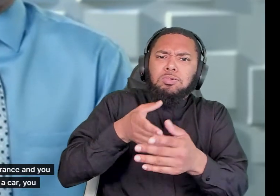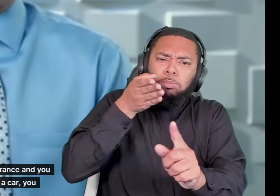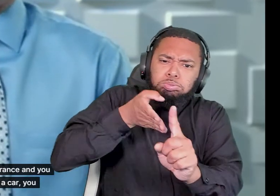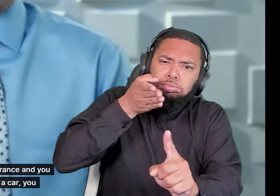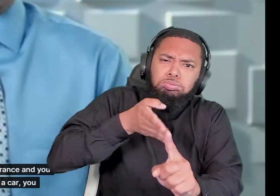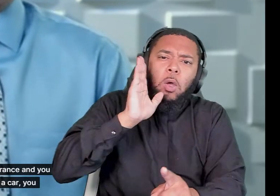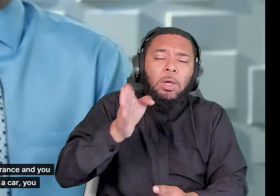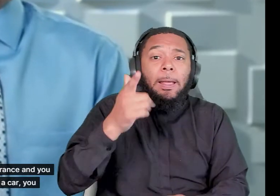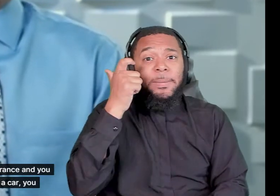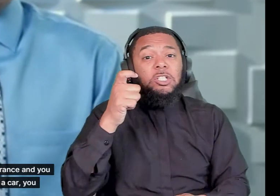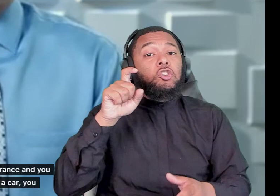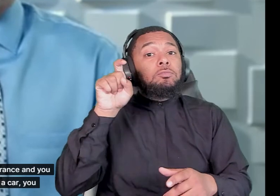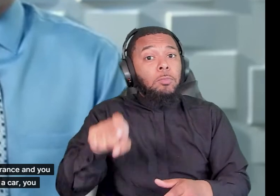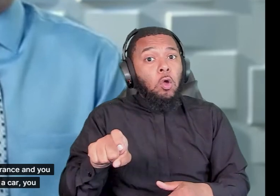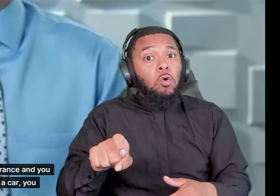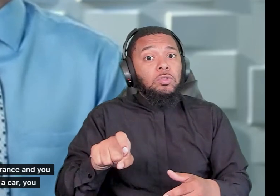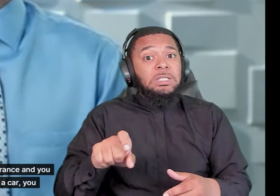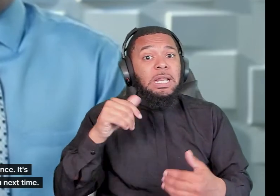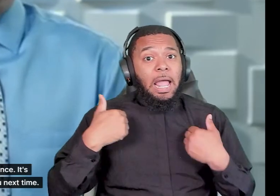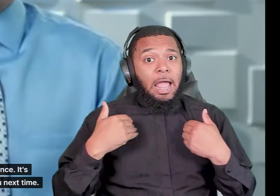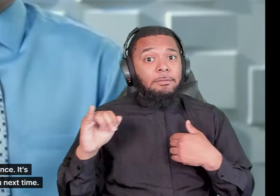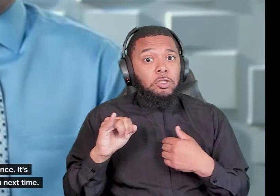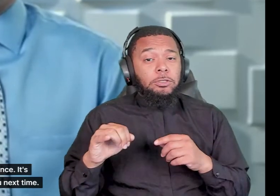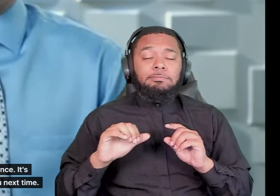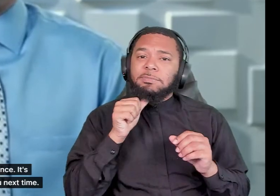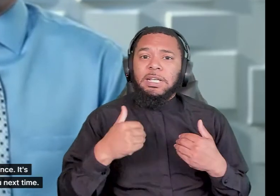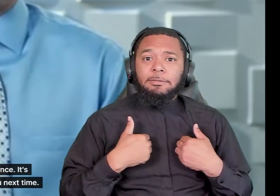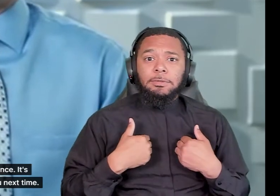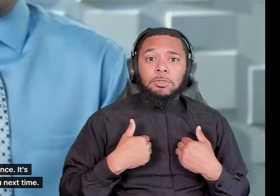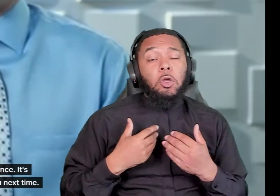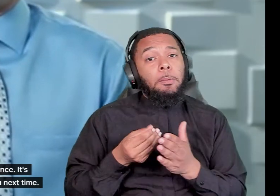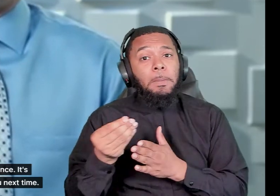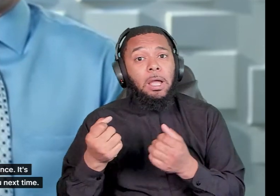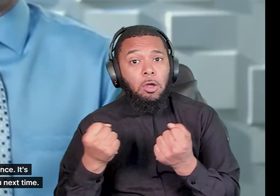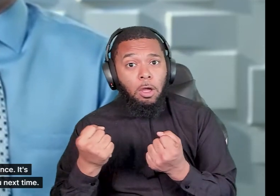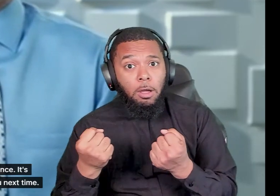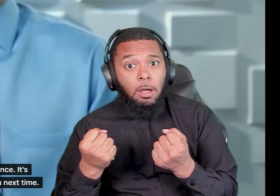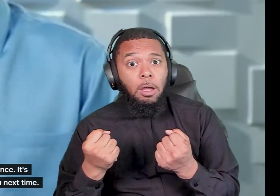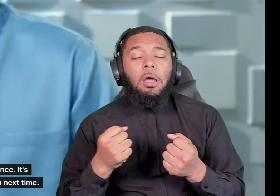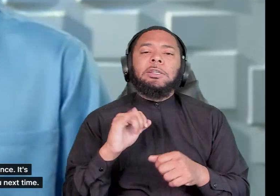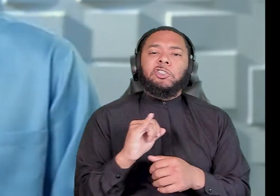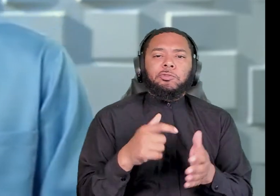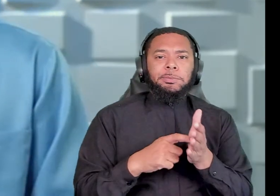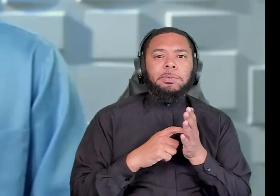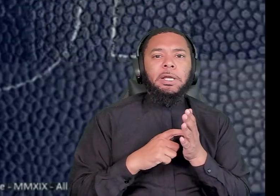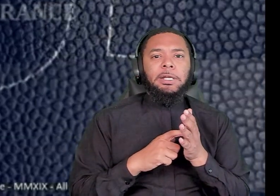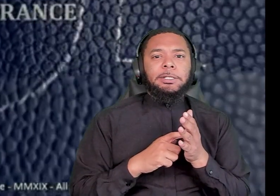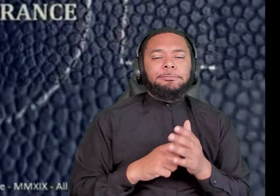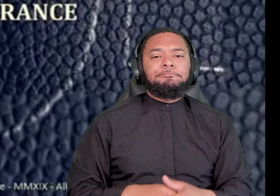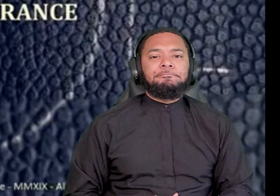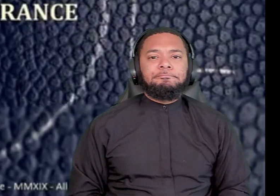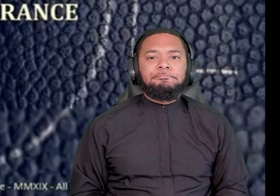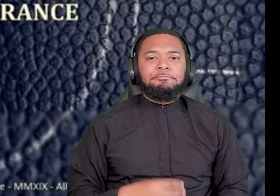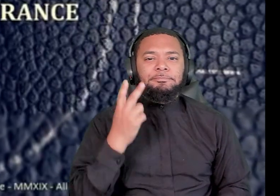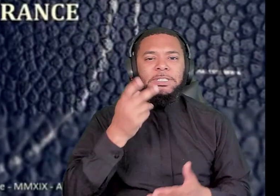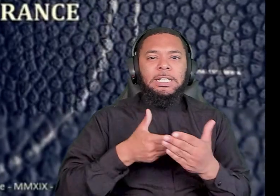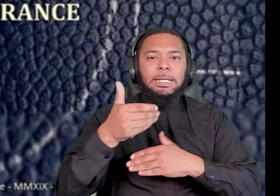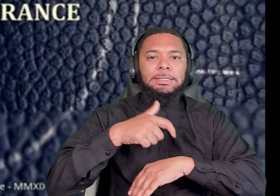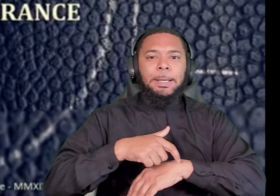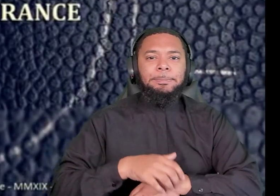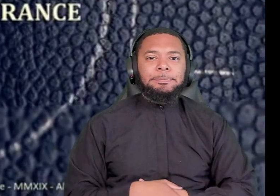insurance and you didn't. So when you get a car, you got to get auto insurance. It's mandatory. We'll see you next time.